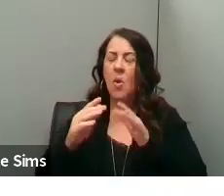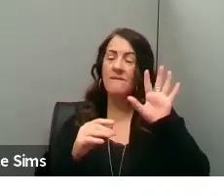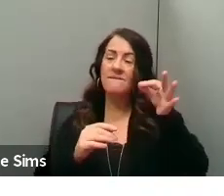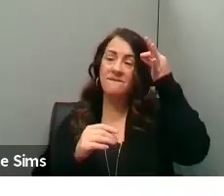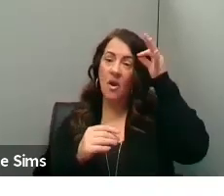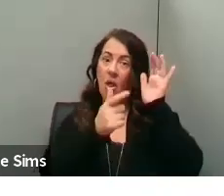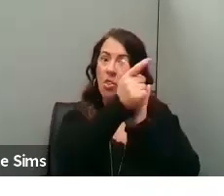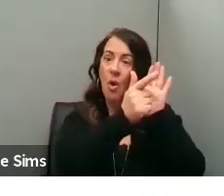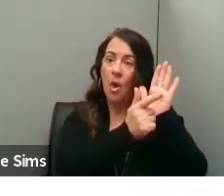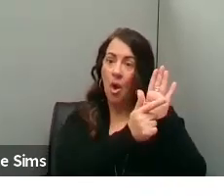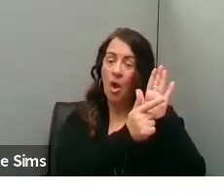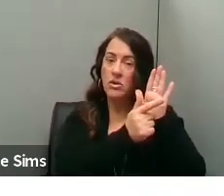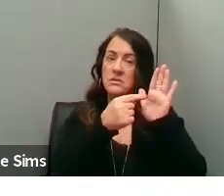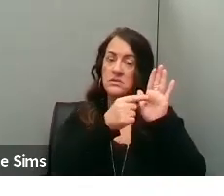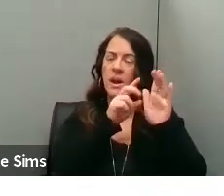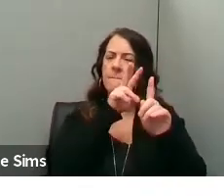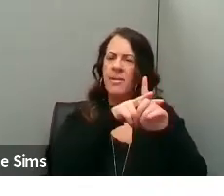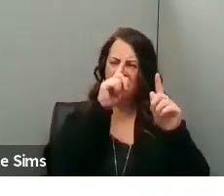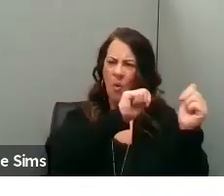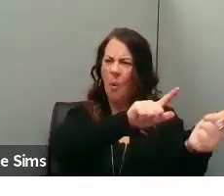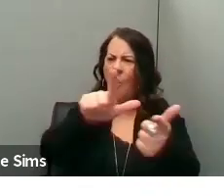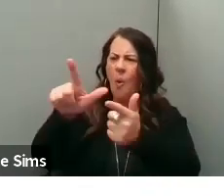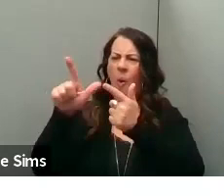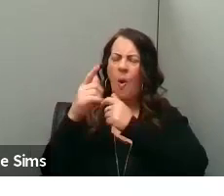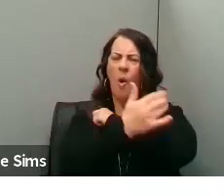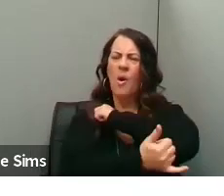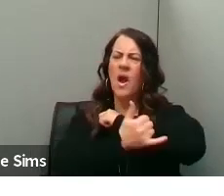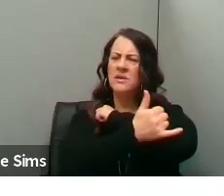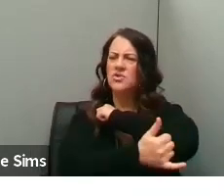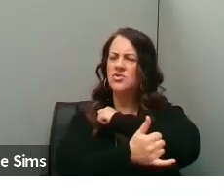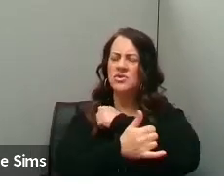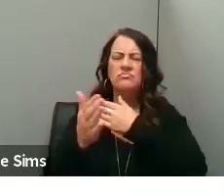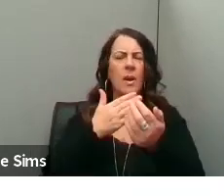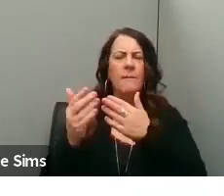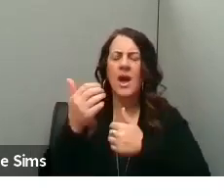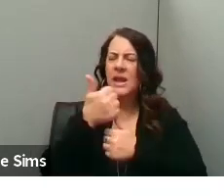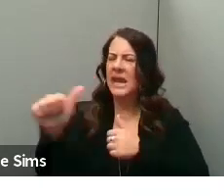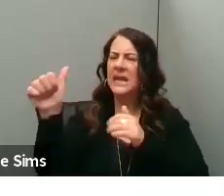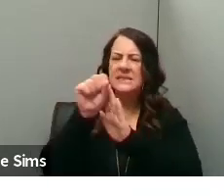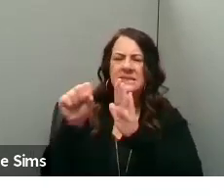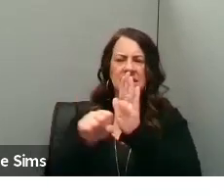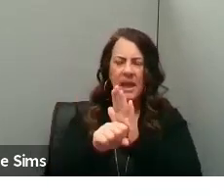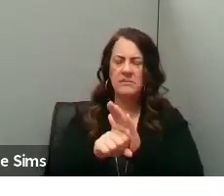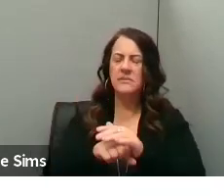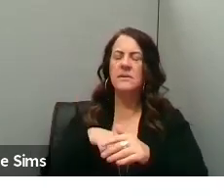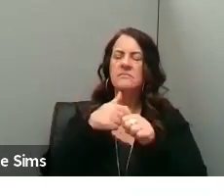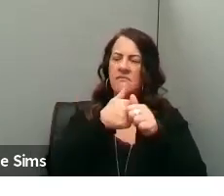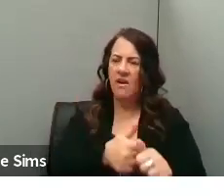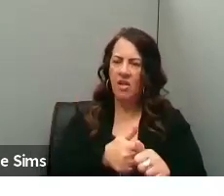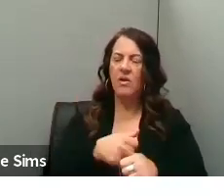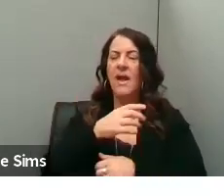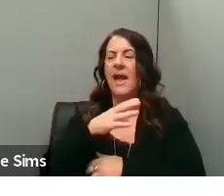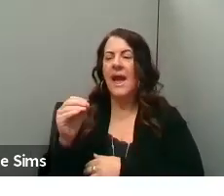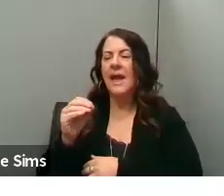federal regulations that affect the entire country, state regulations and orders that Governor Newsom has issued, but